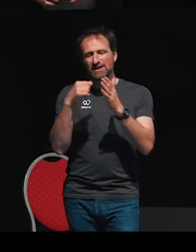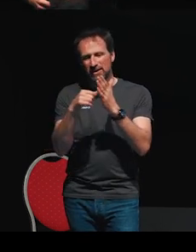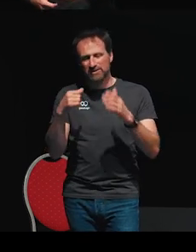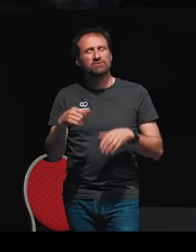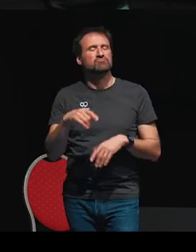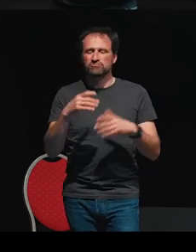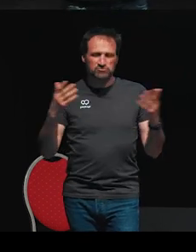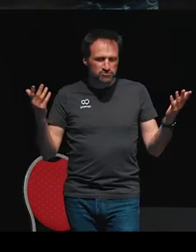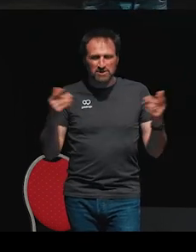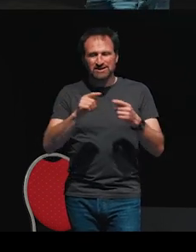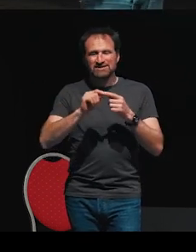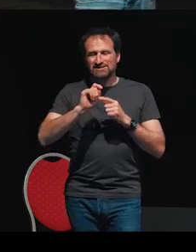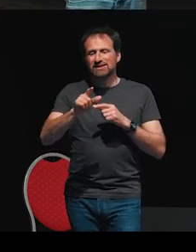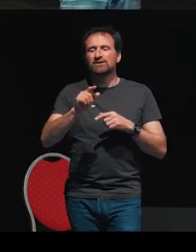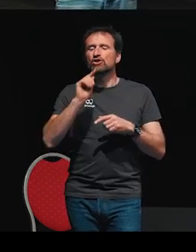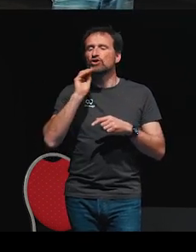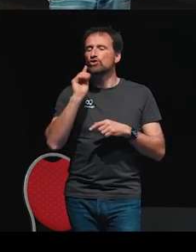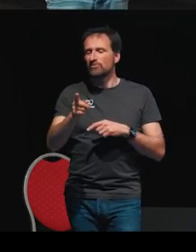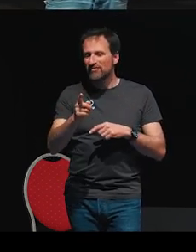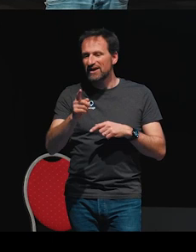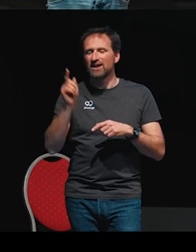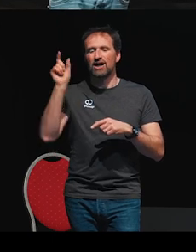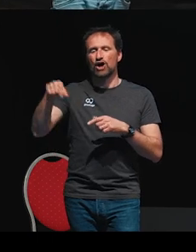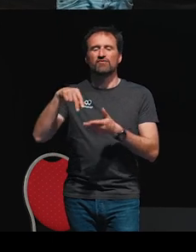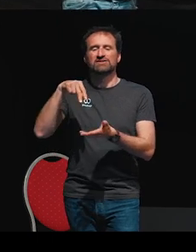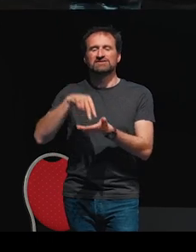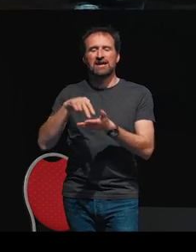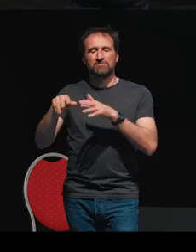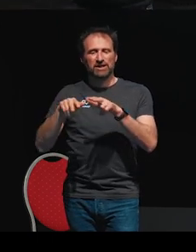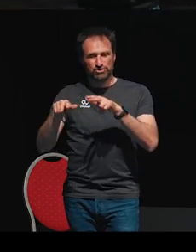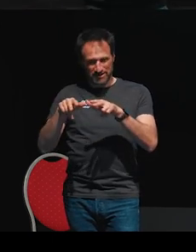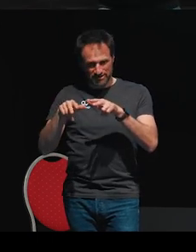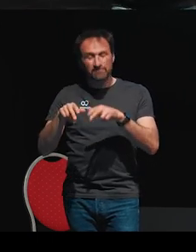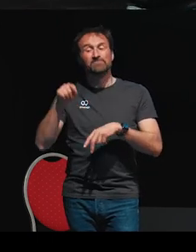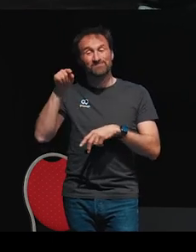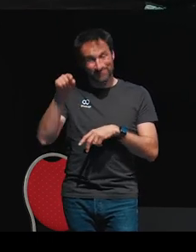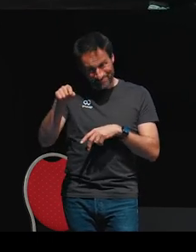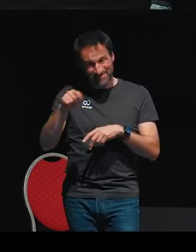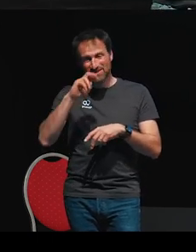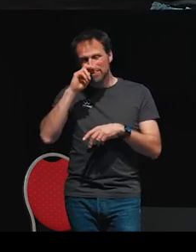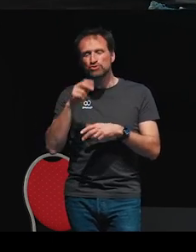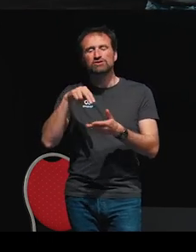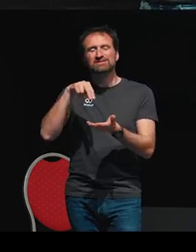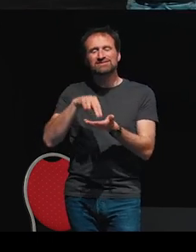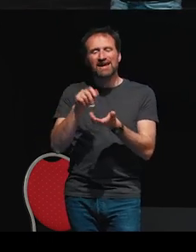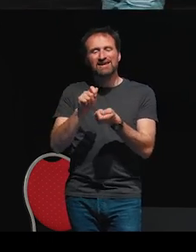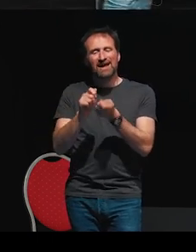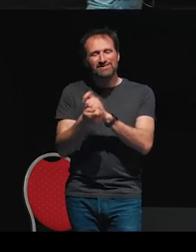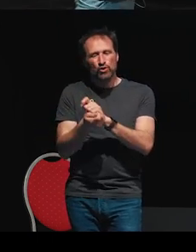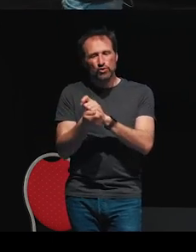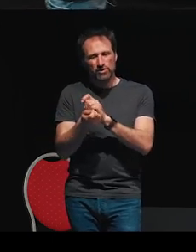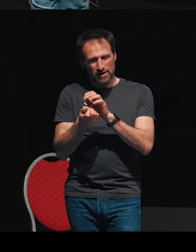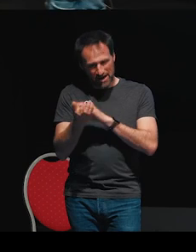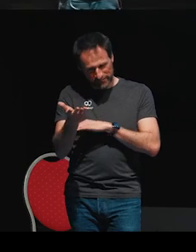your state management and tries to introduce a state change. Then